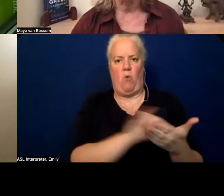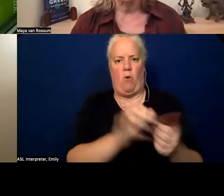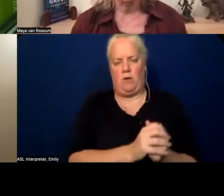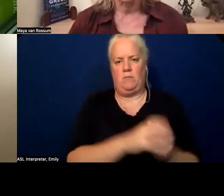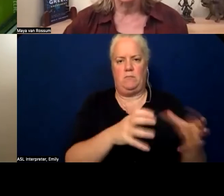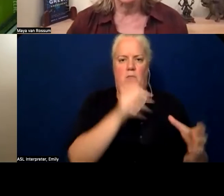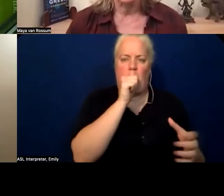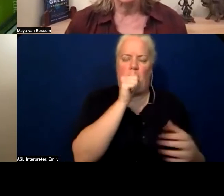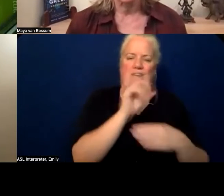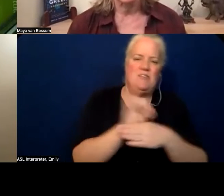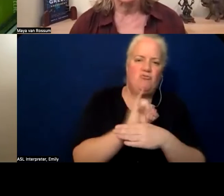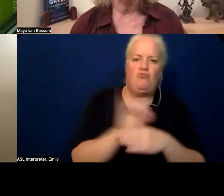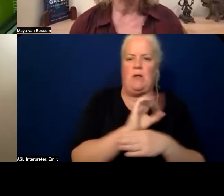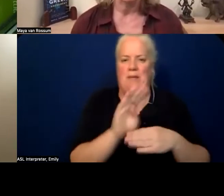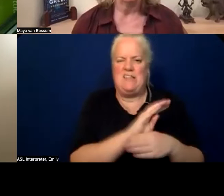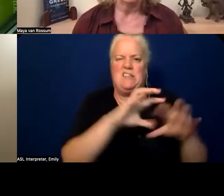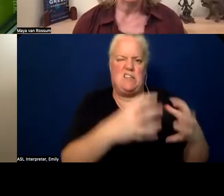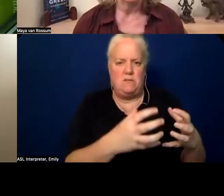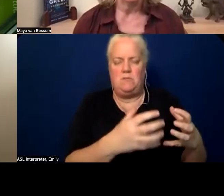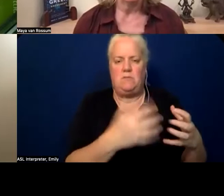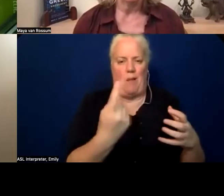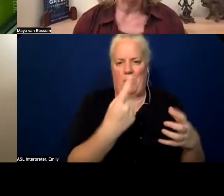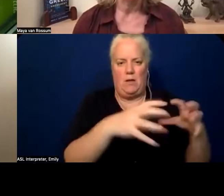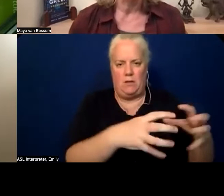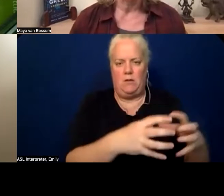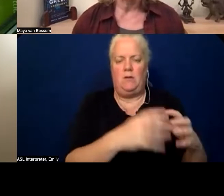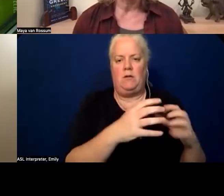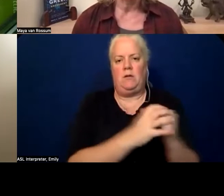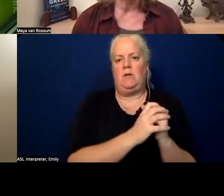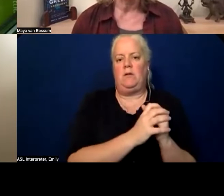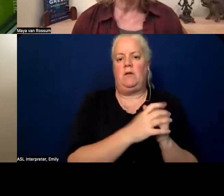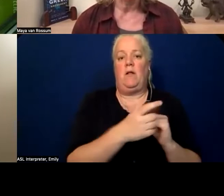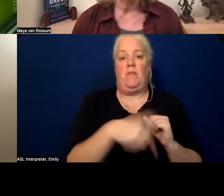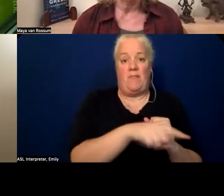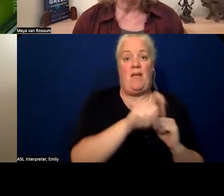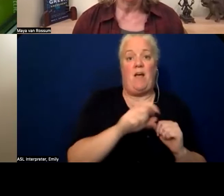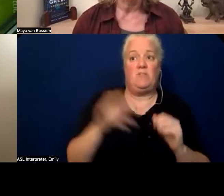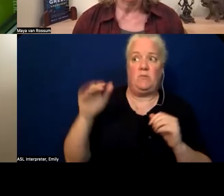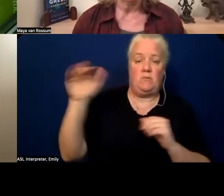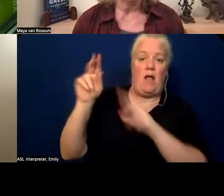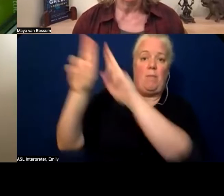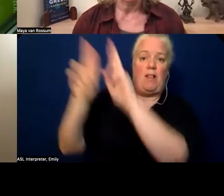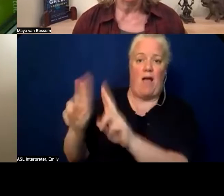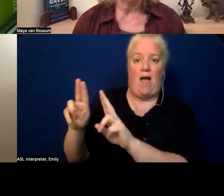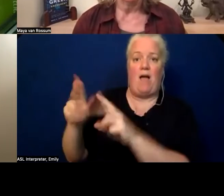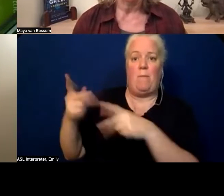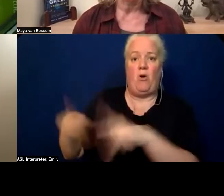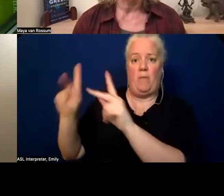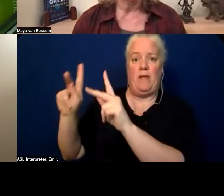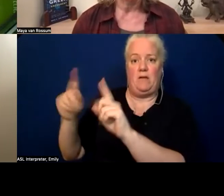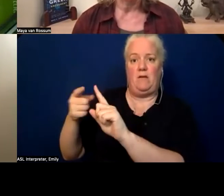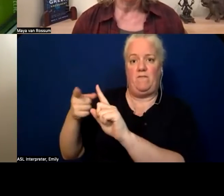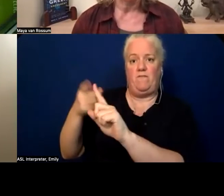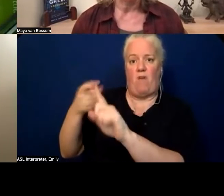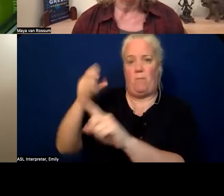private industrial facility. They will have to apply for the permit from a state agency.